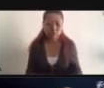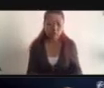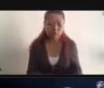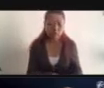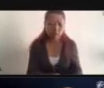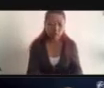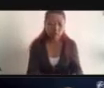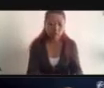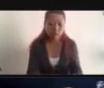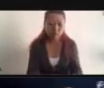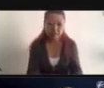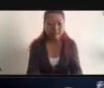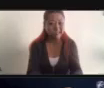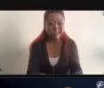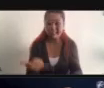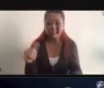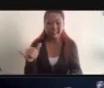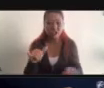Still can't hear you.